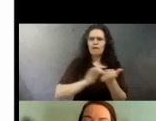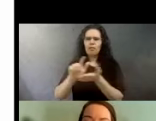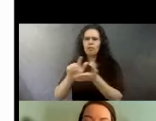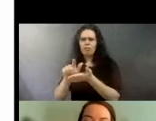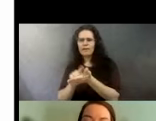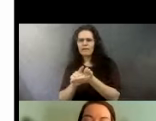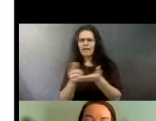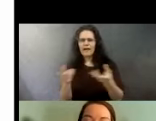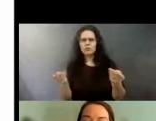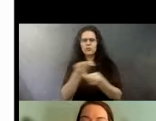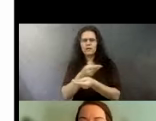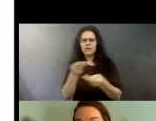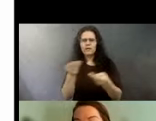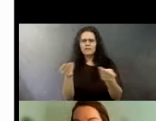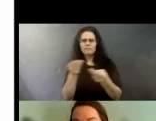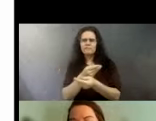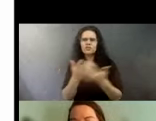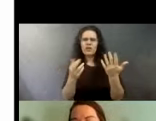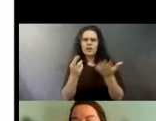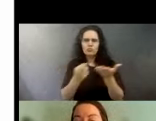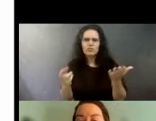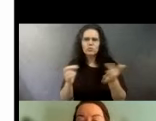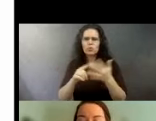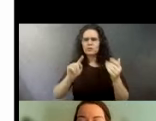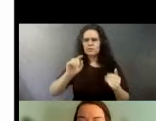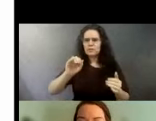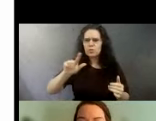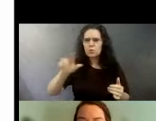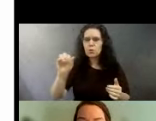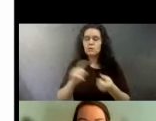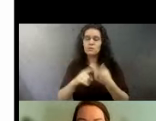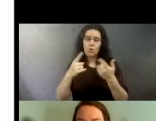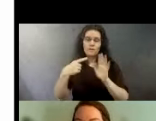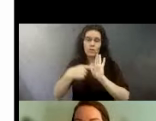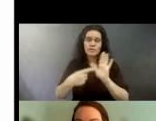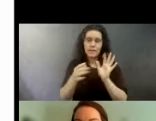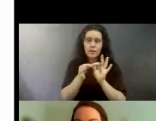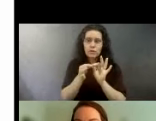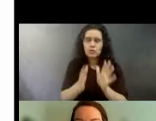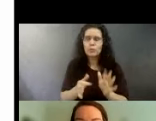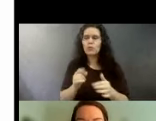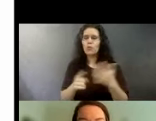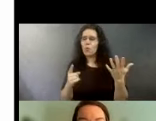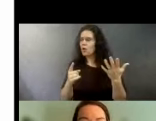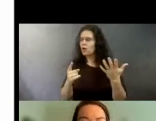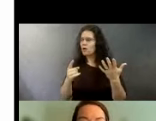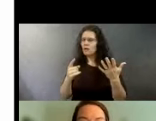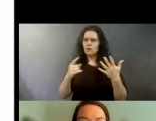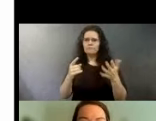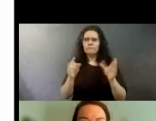as an example interpreters and I think physical space. Any thoughts on that?